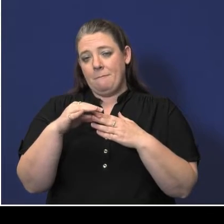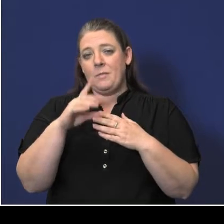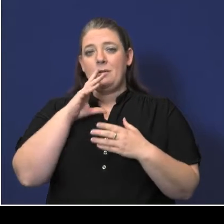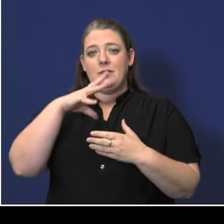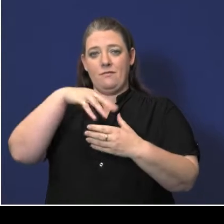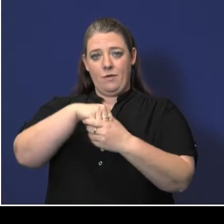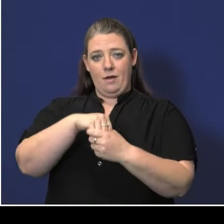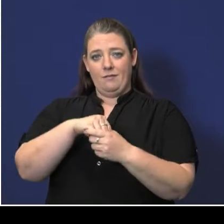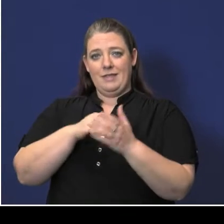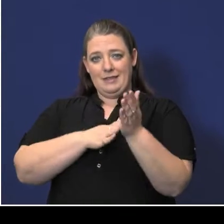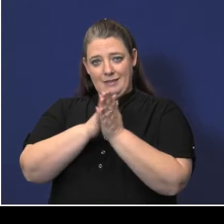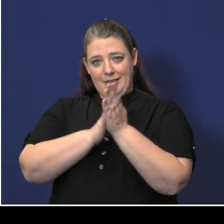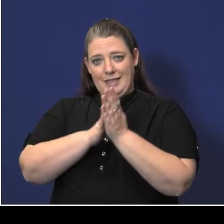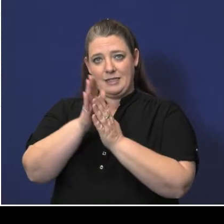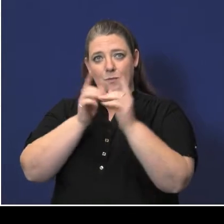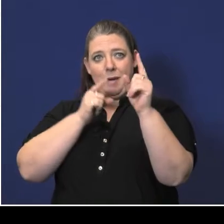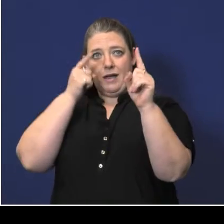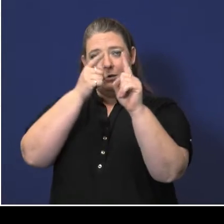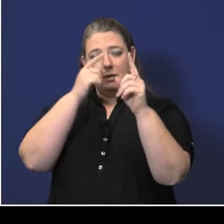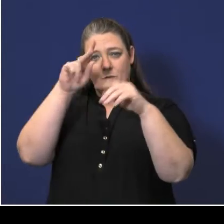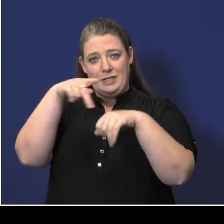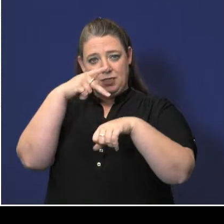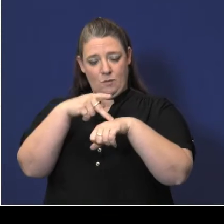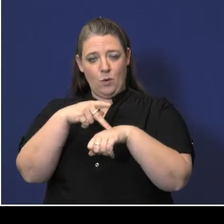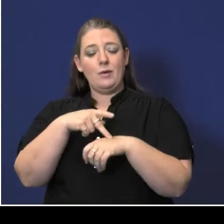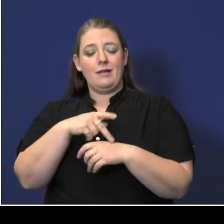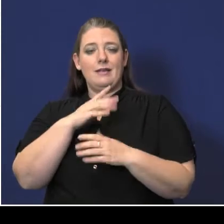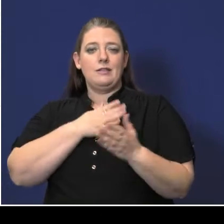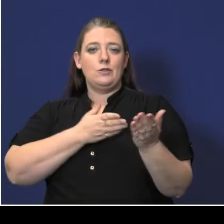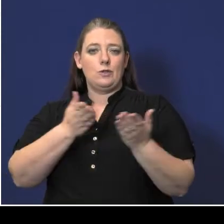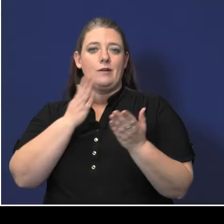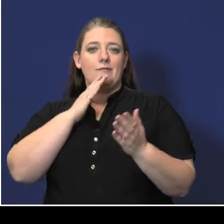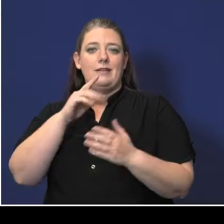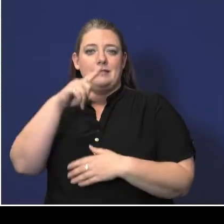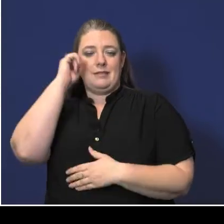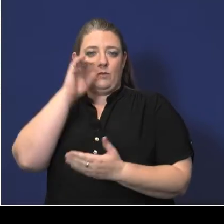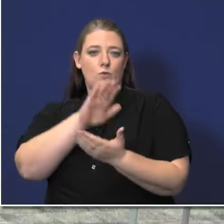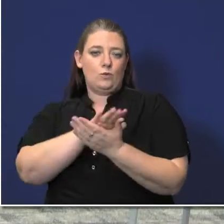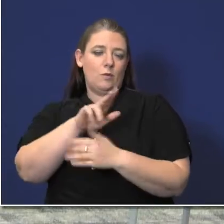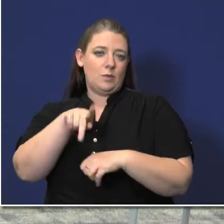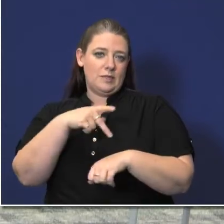in the Aspiring Principal Institute, and has served as a summer school principal.